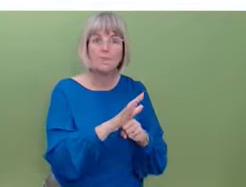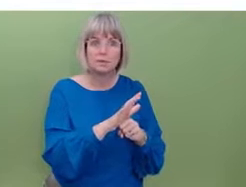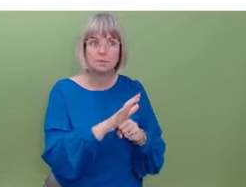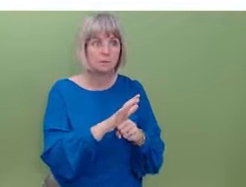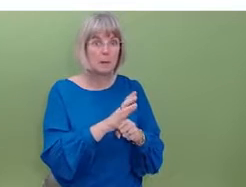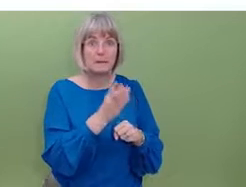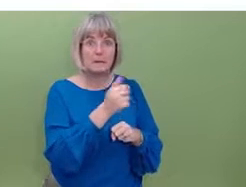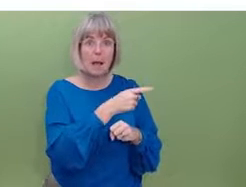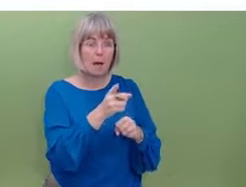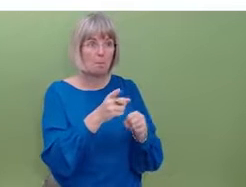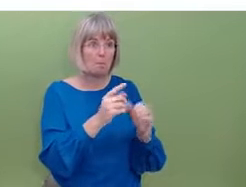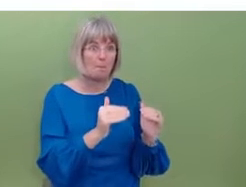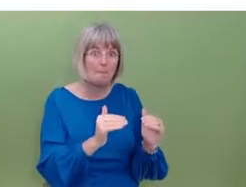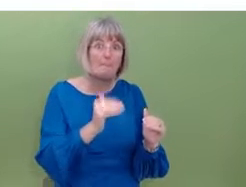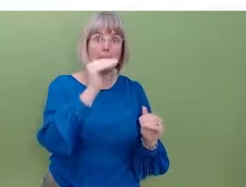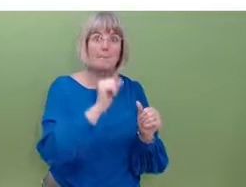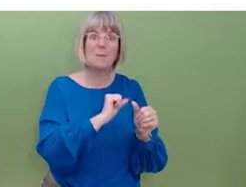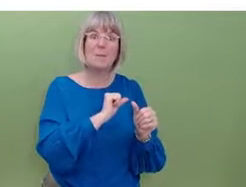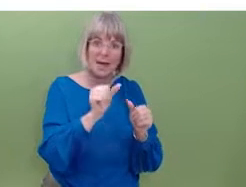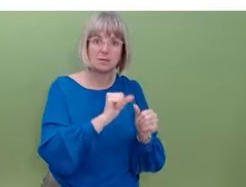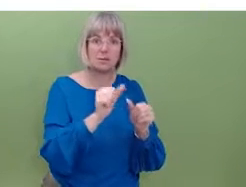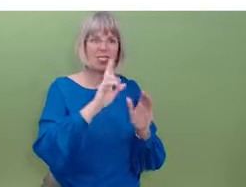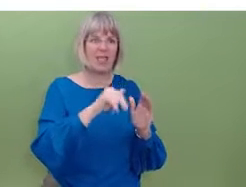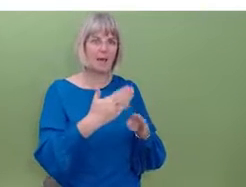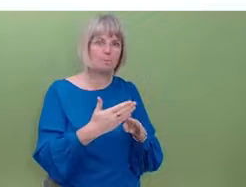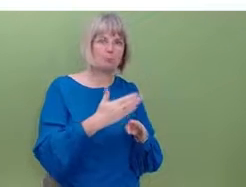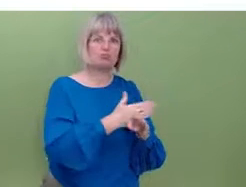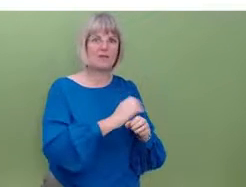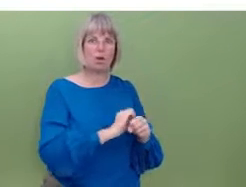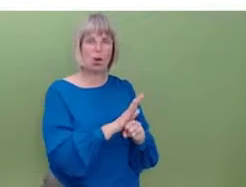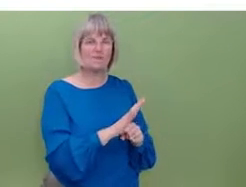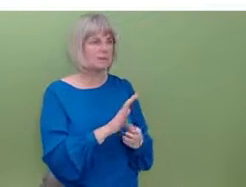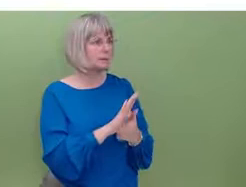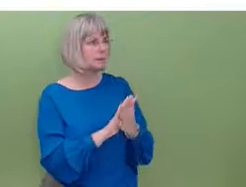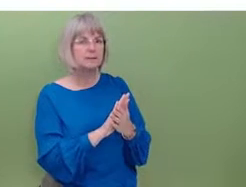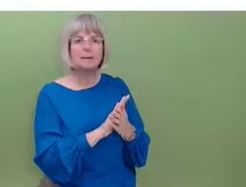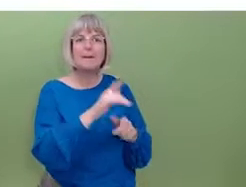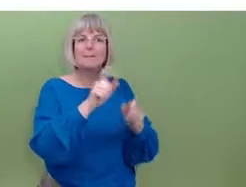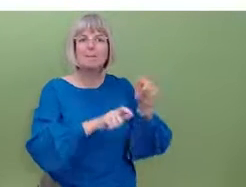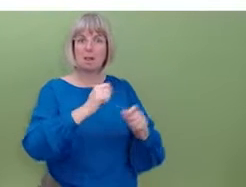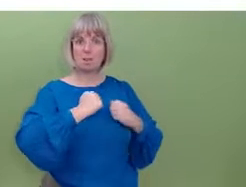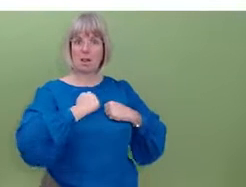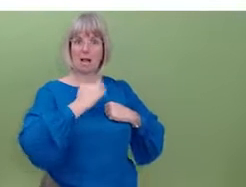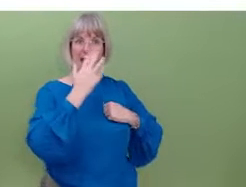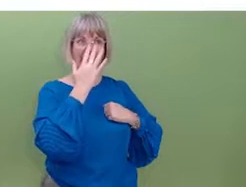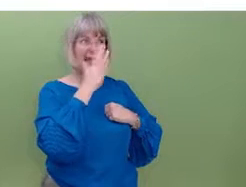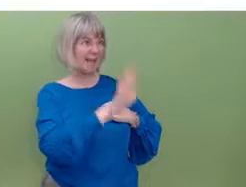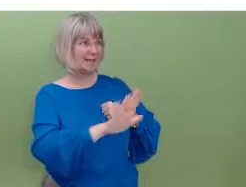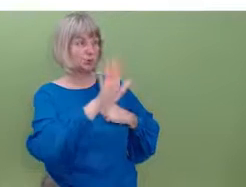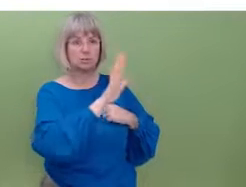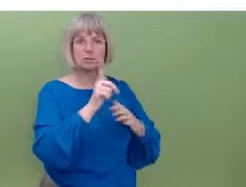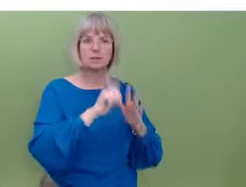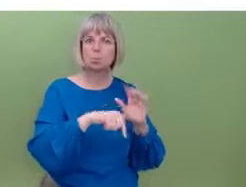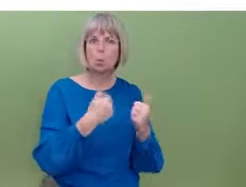than pre-COVID. So people of my age have done well out of COVID, which is